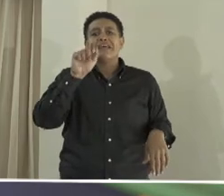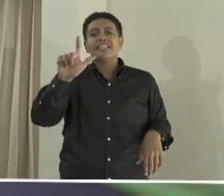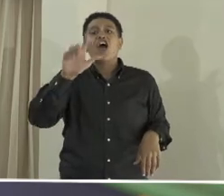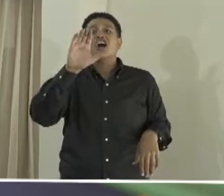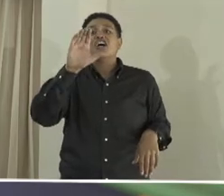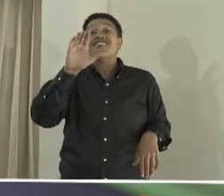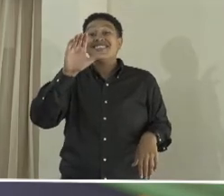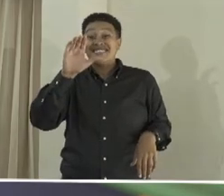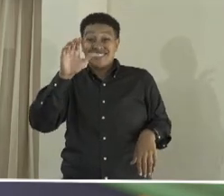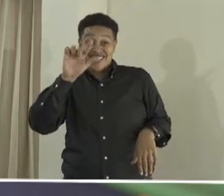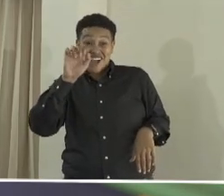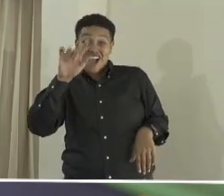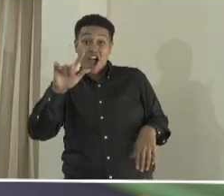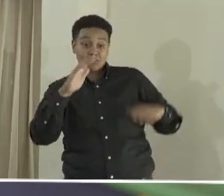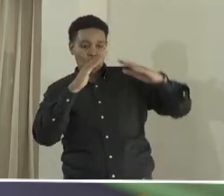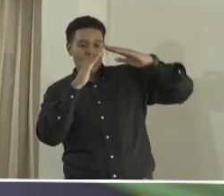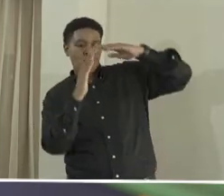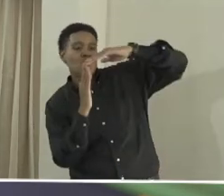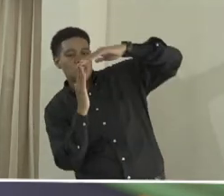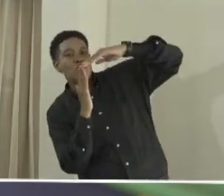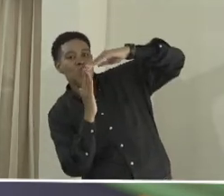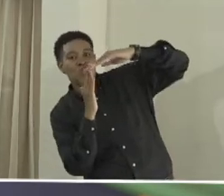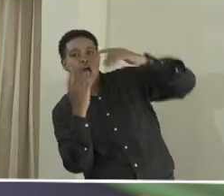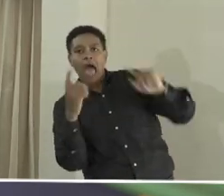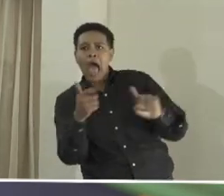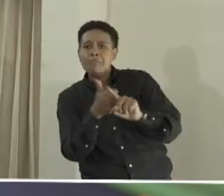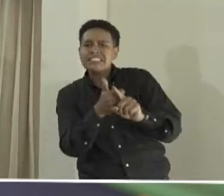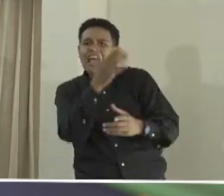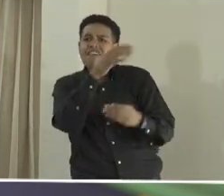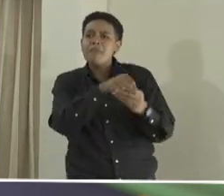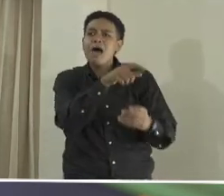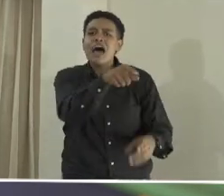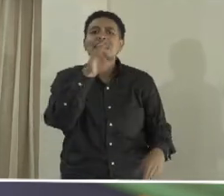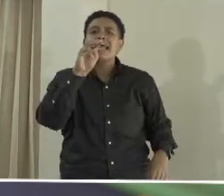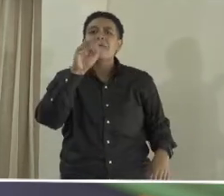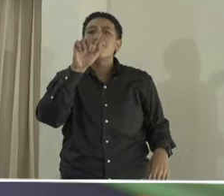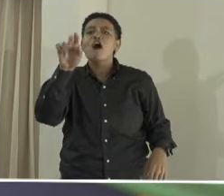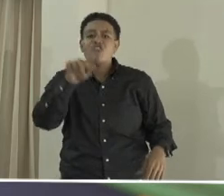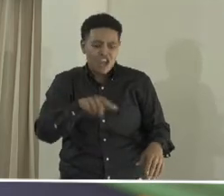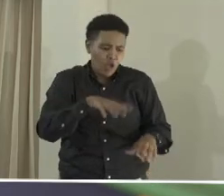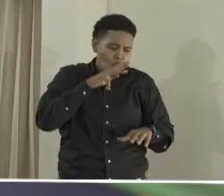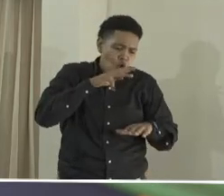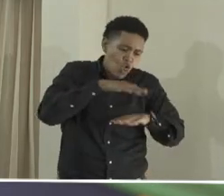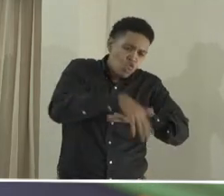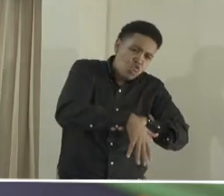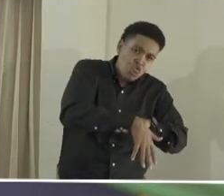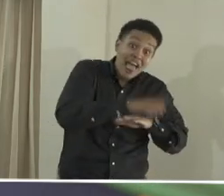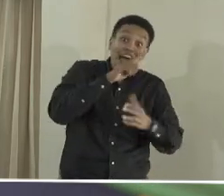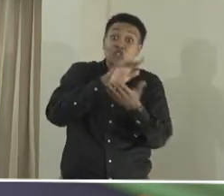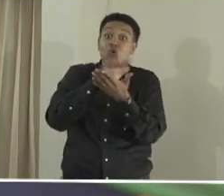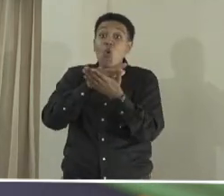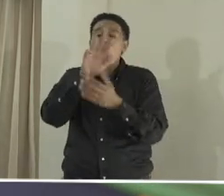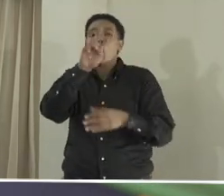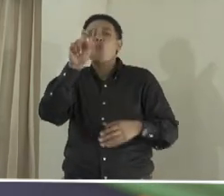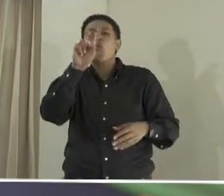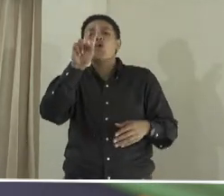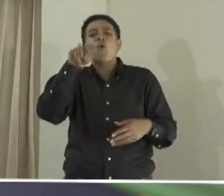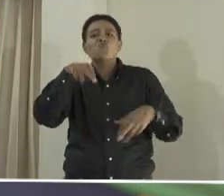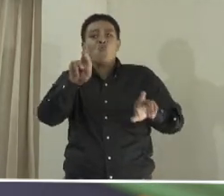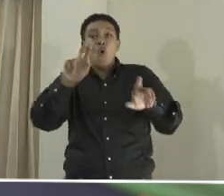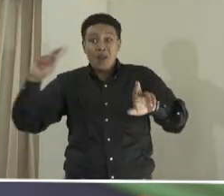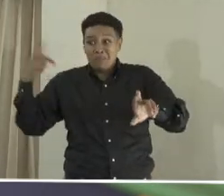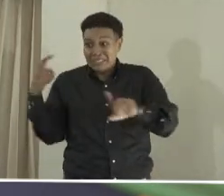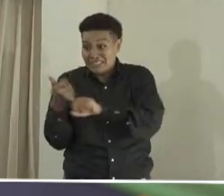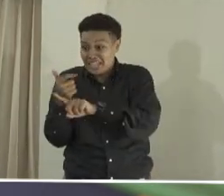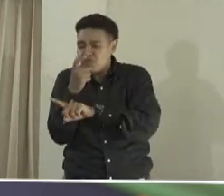Temple, was lopsided. A part of it was in the McGregor Gully. And the school at Windward Road, the principal,